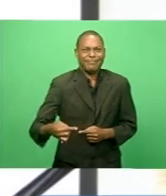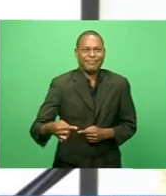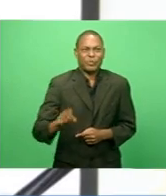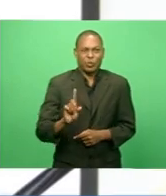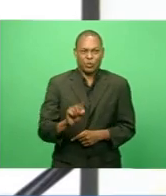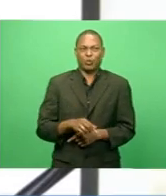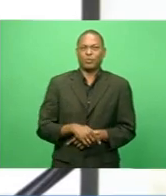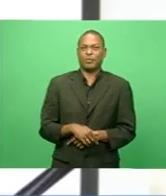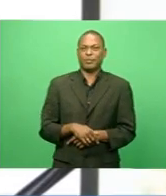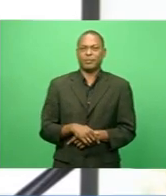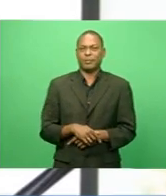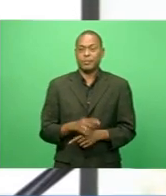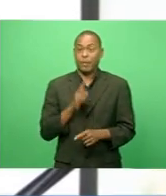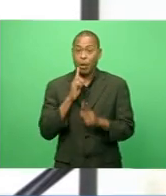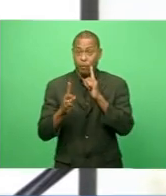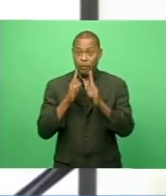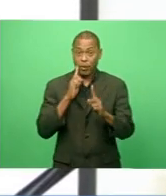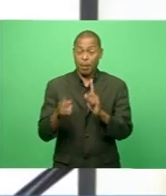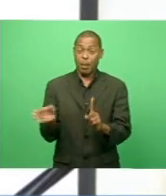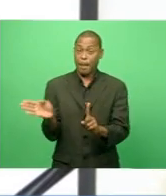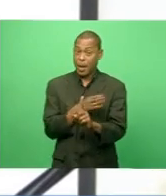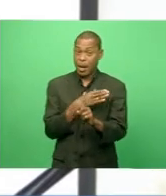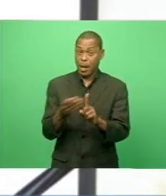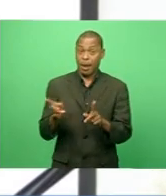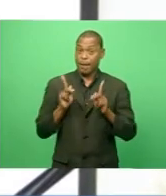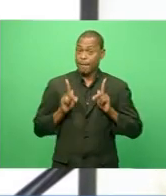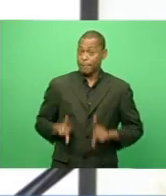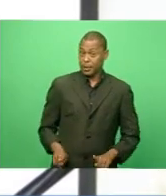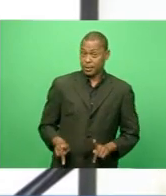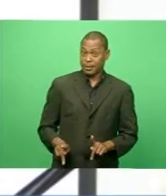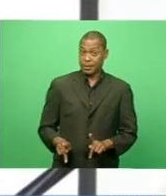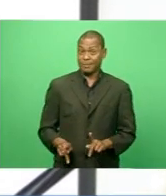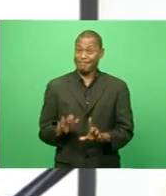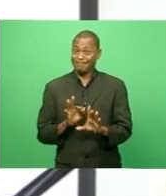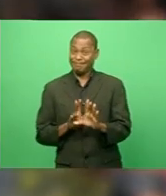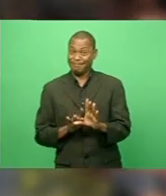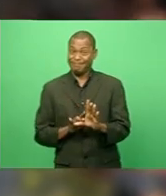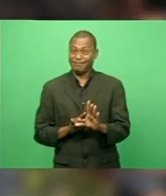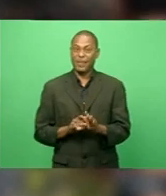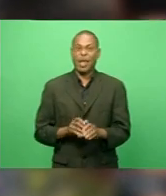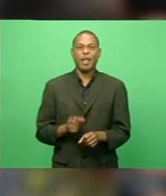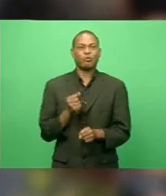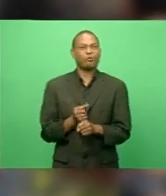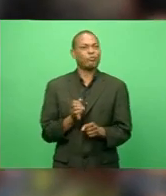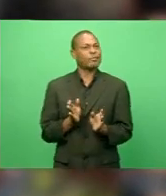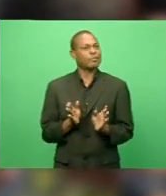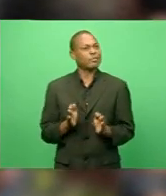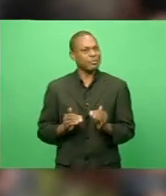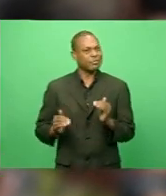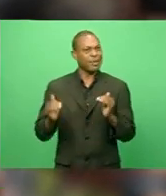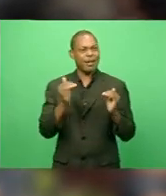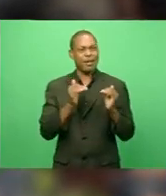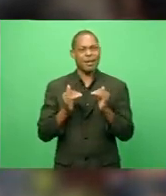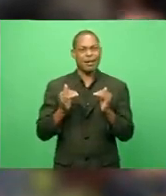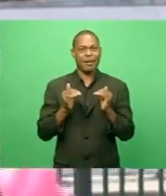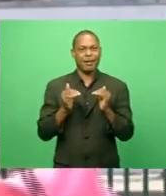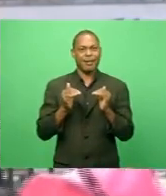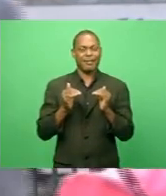Verbal bullying, physical bullying, cyberbullying and gender bullying which is all very worrying.